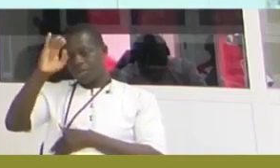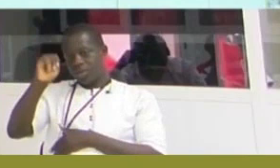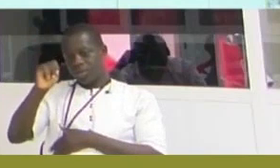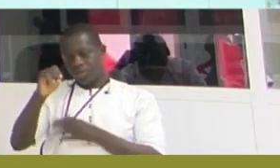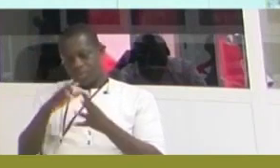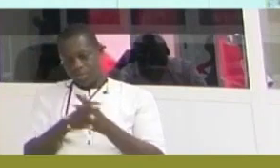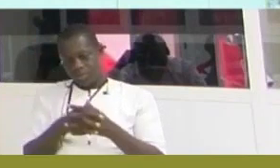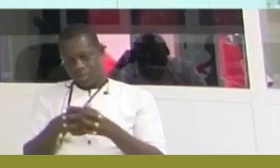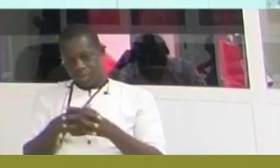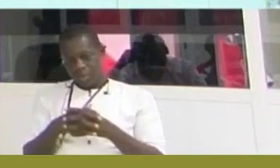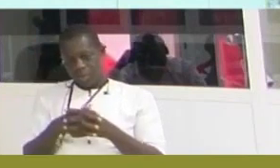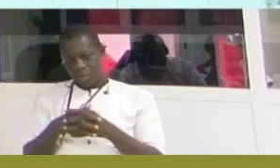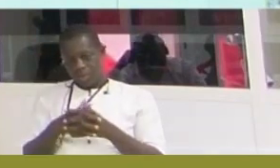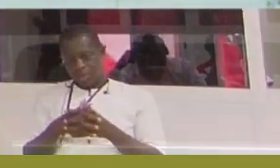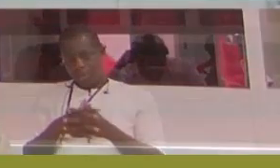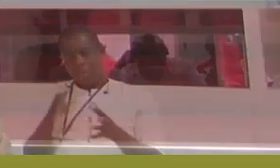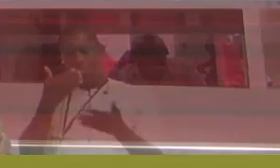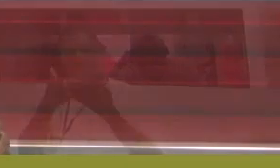Africa News, I am Amadou Kante.